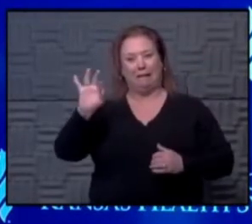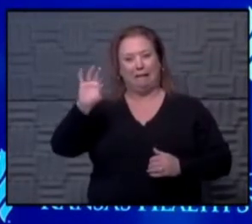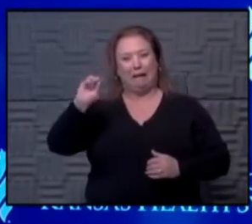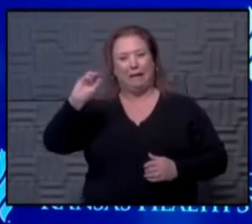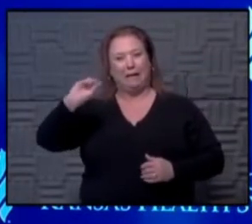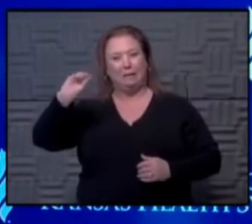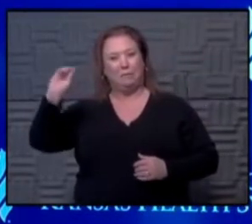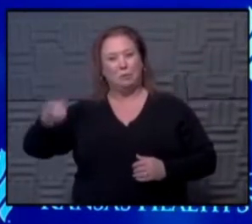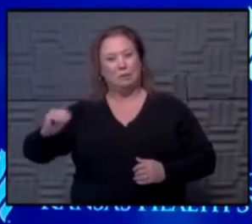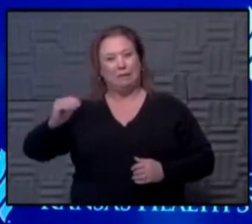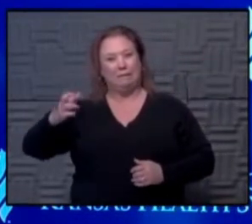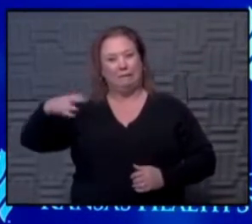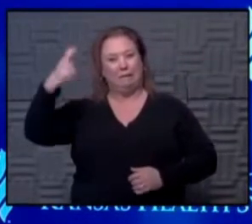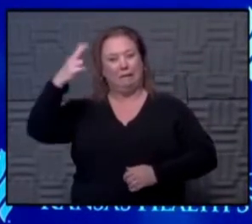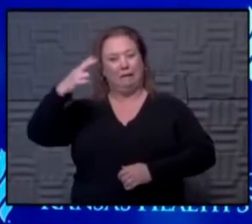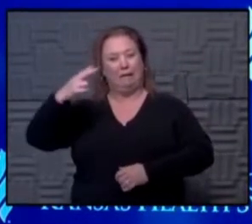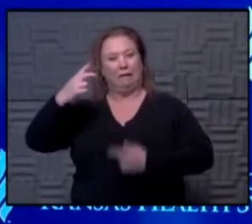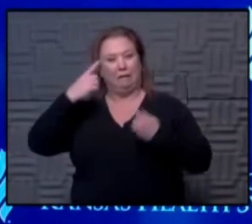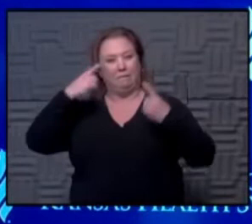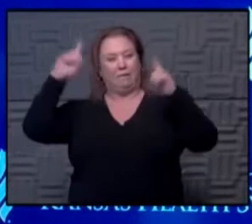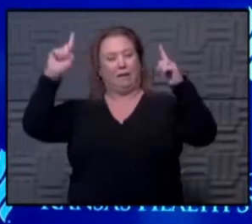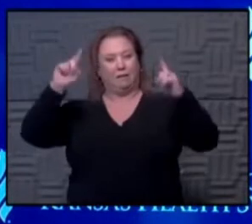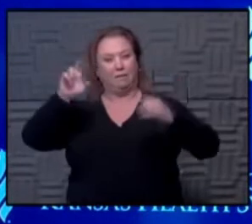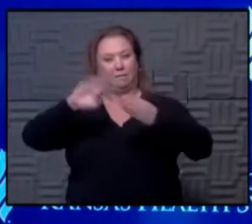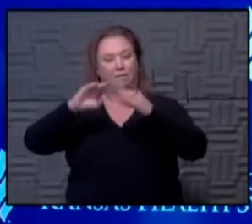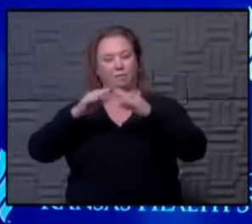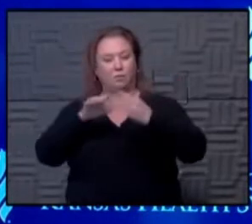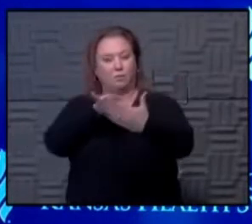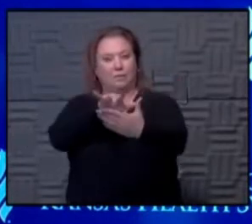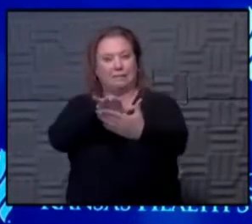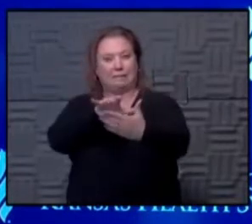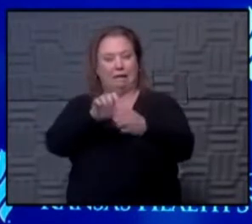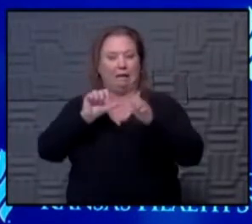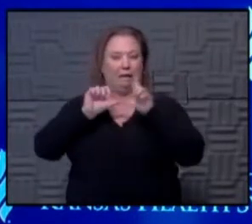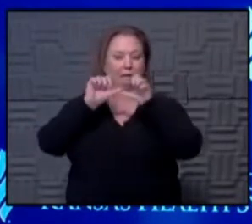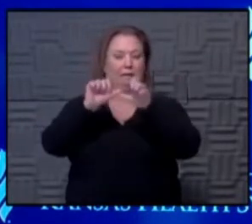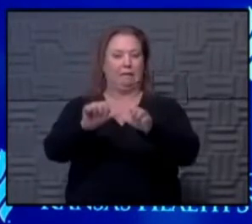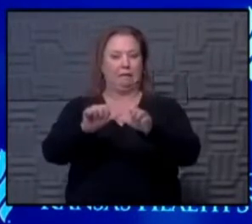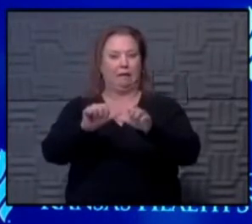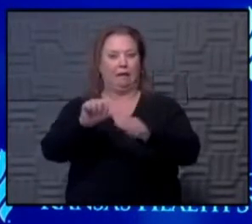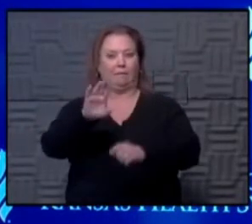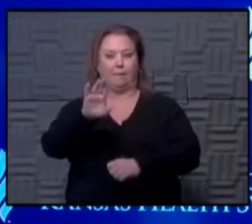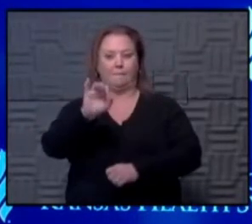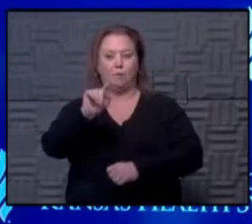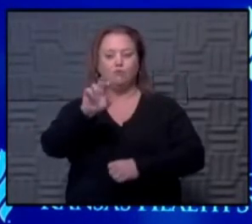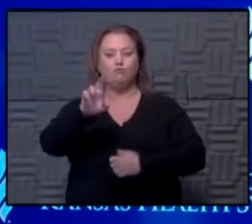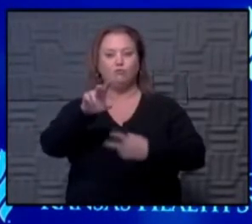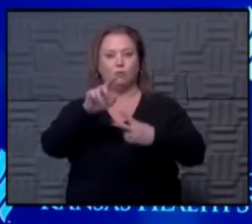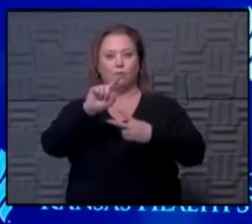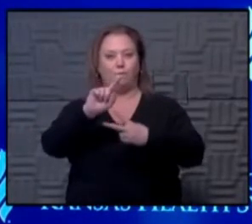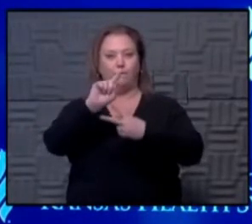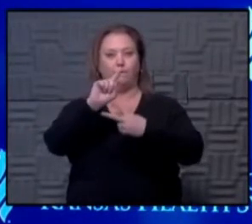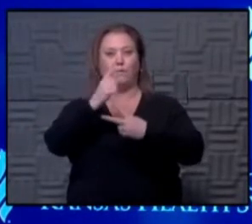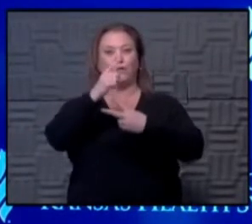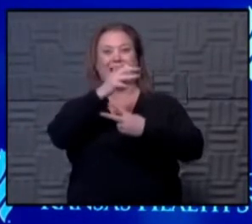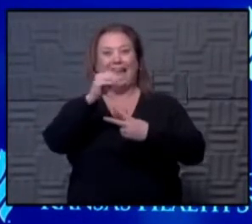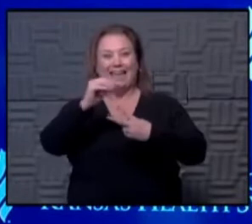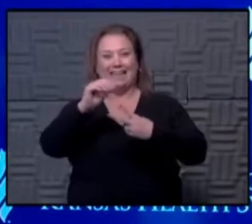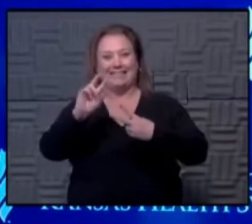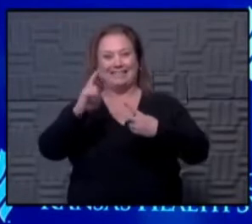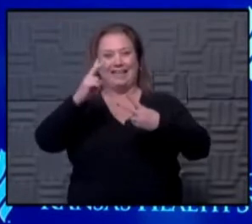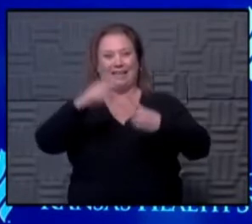more with the studied regimen of the booster at or around 21